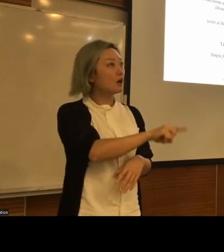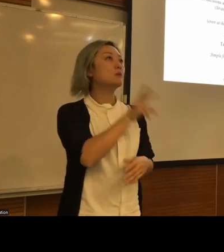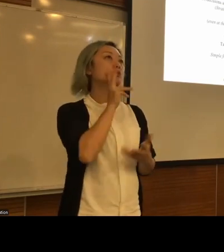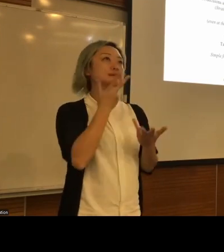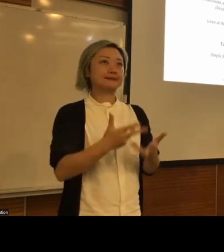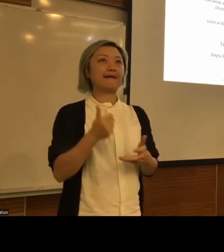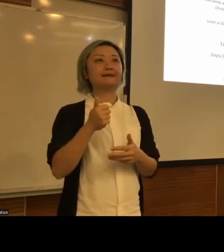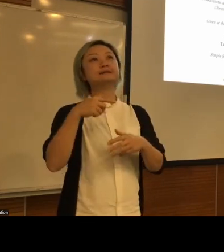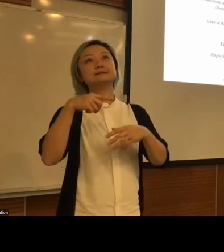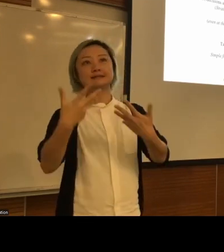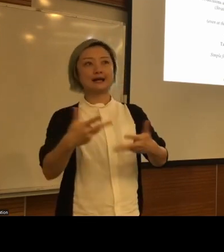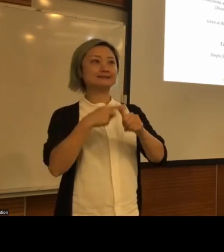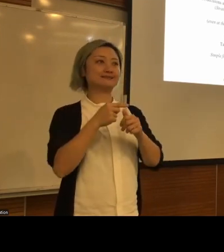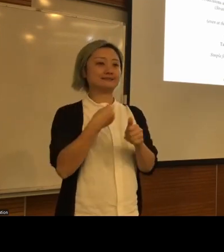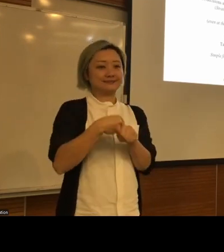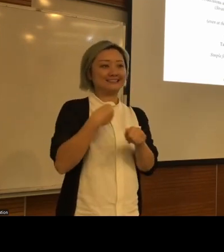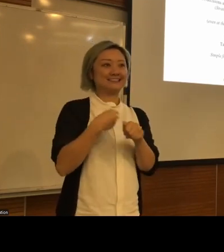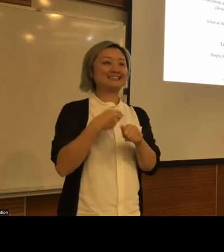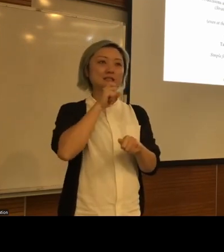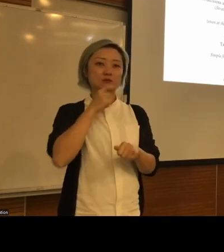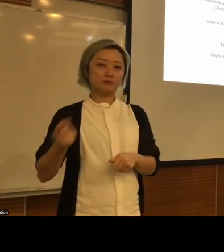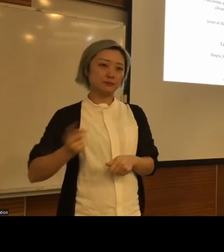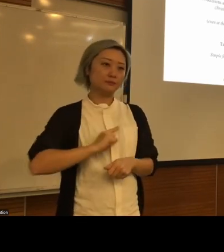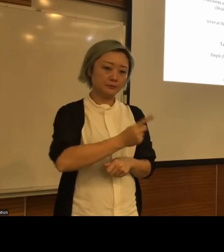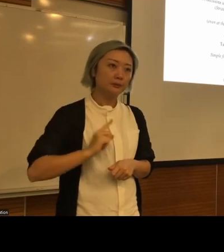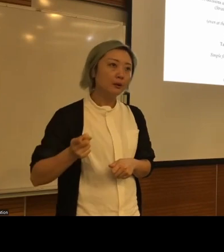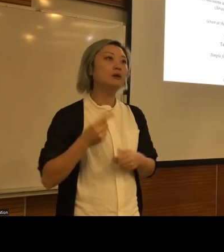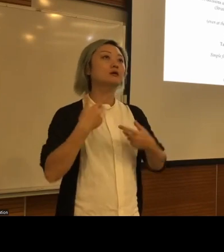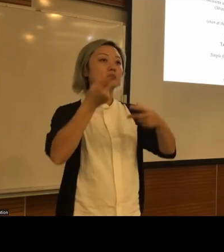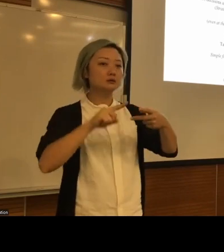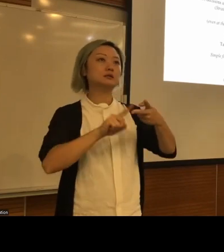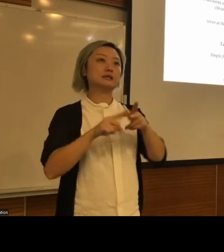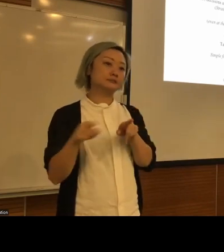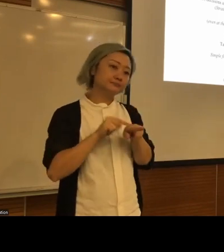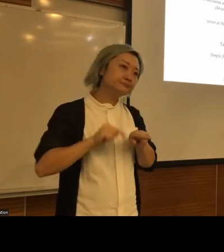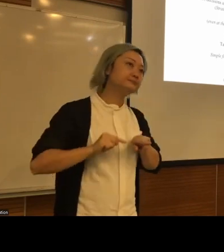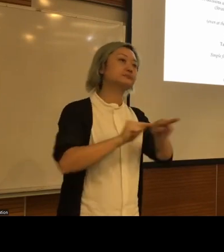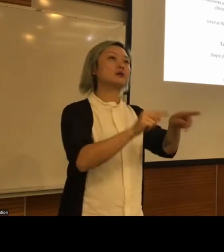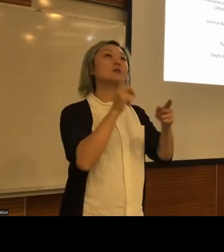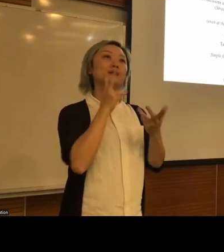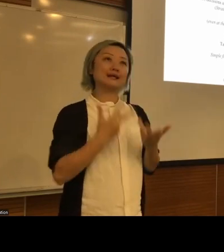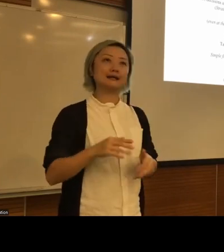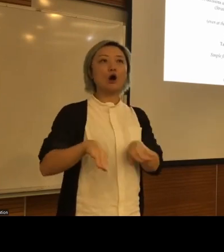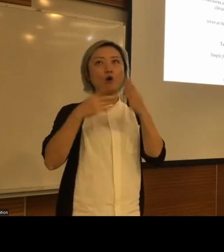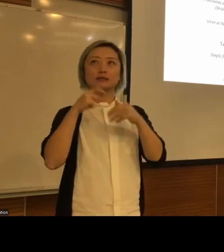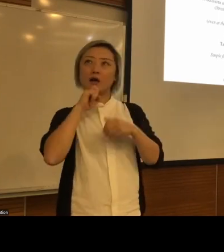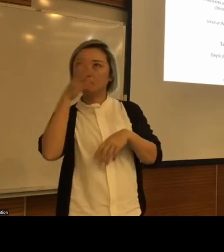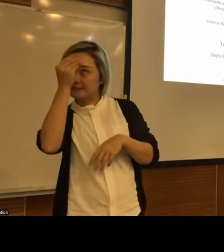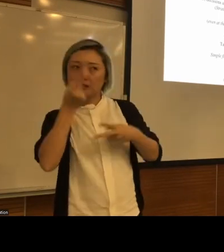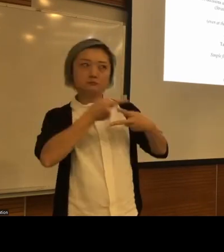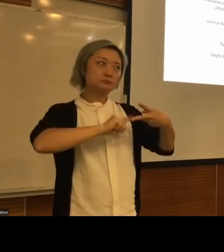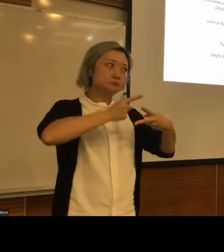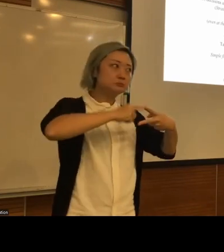entire set of interpreting instead of practicing on individual elements like listening and speaking and